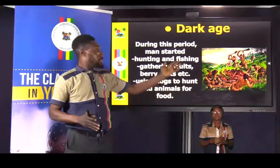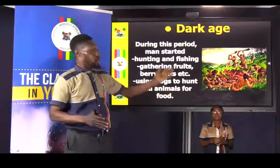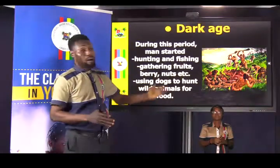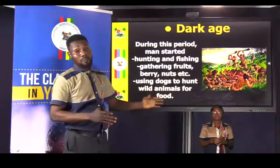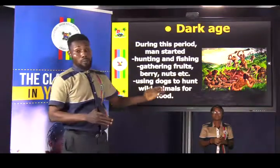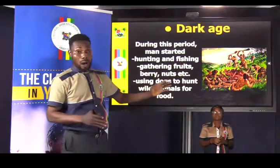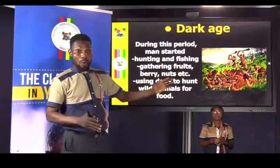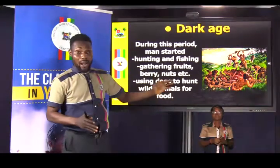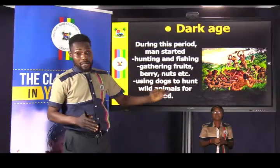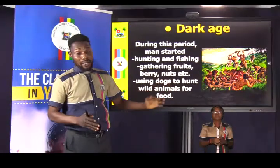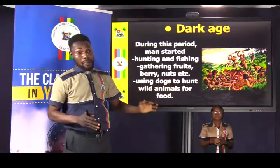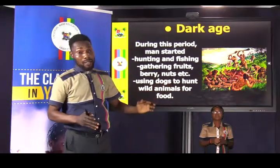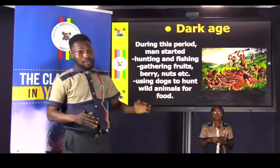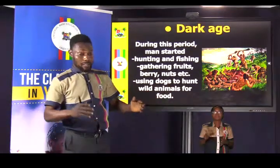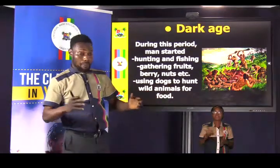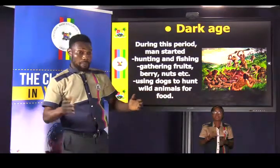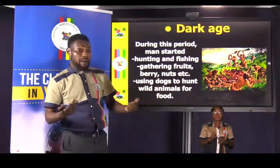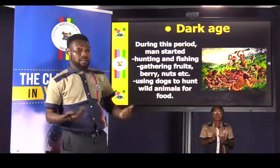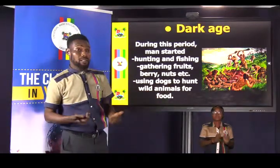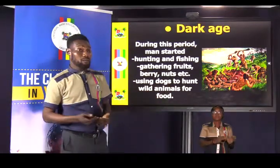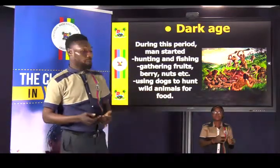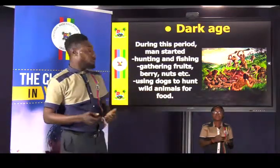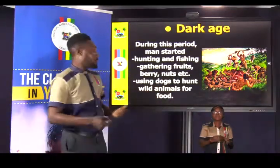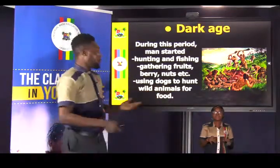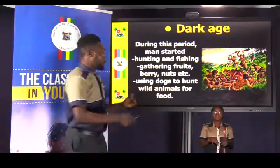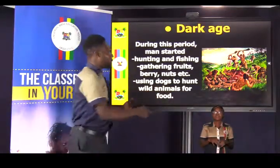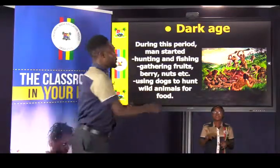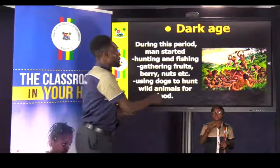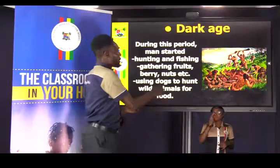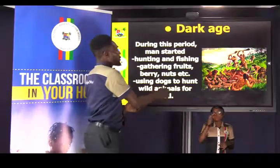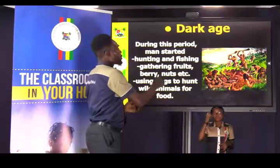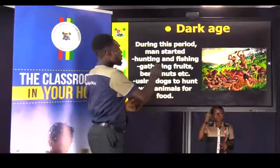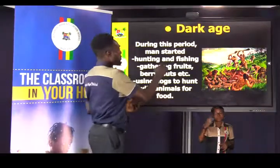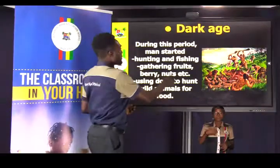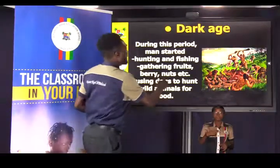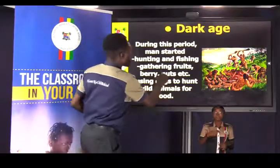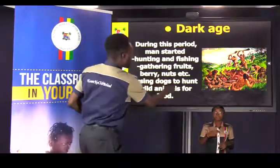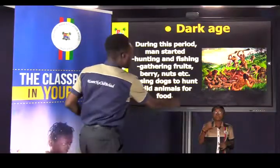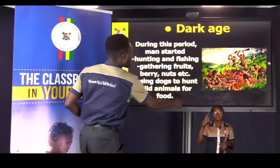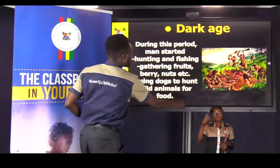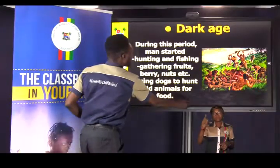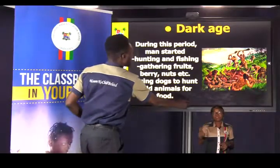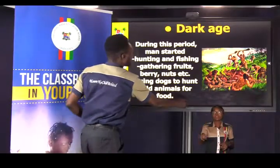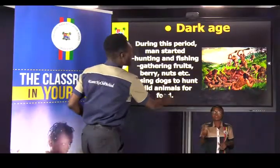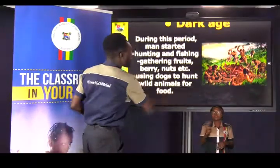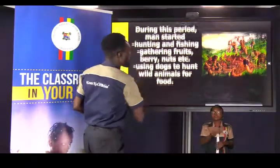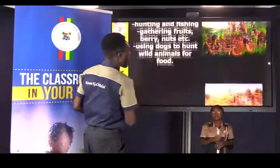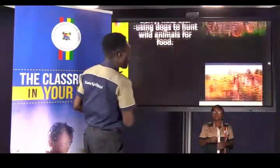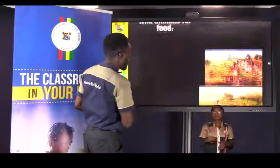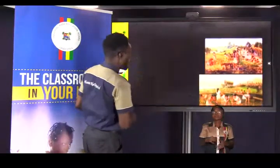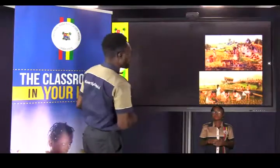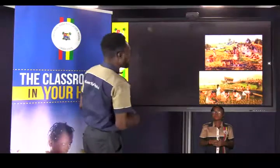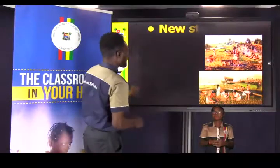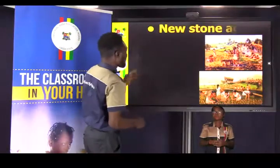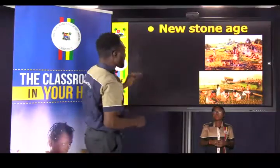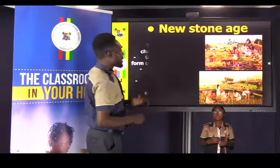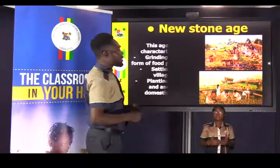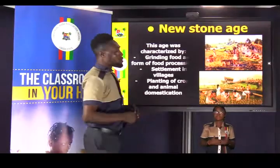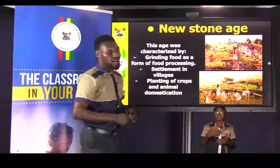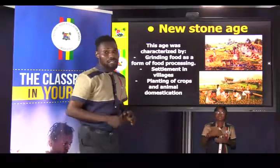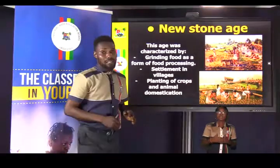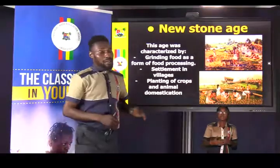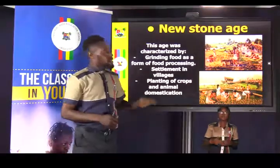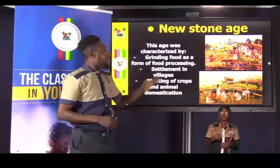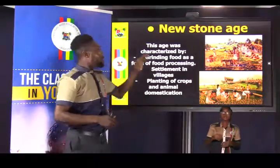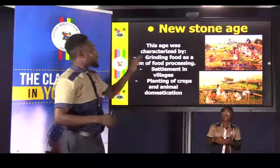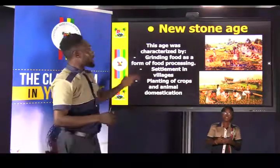the wild animals, they prepare it as food for them. So this era is Dark Age. Let's